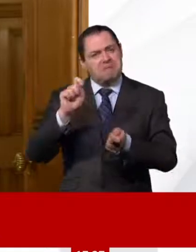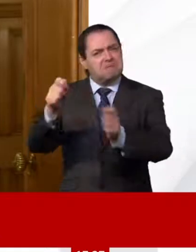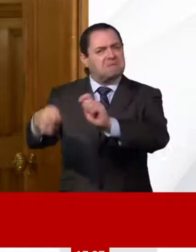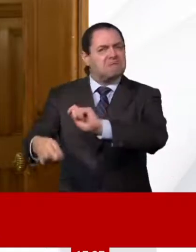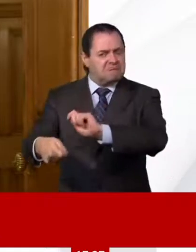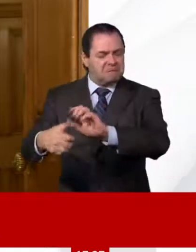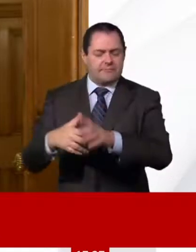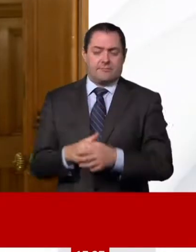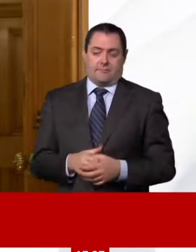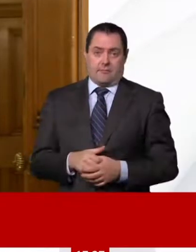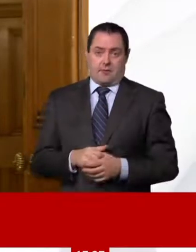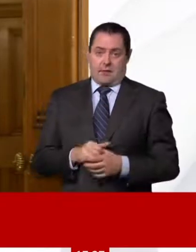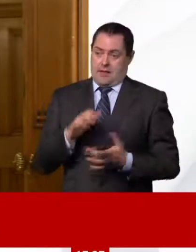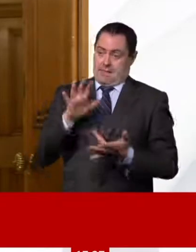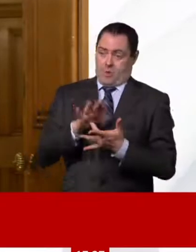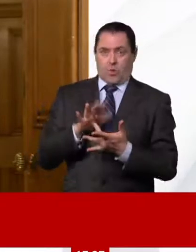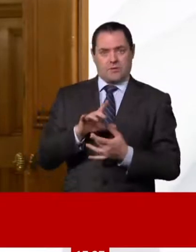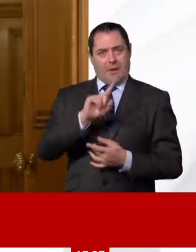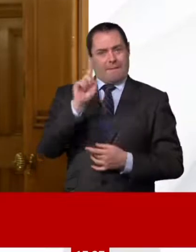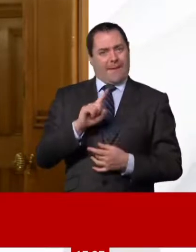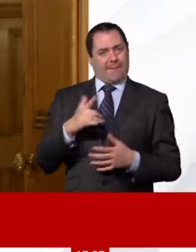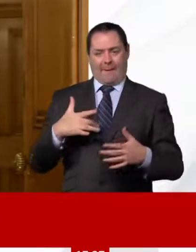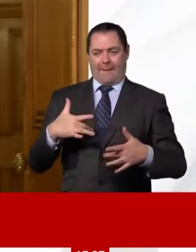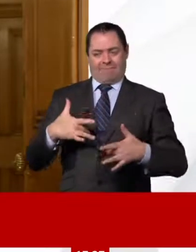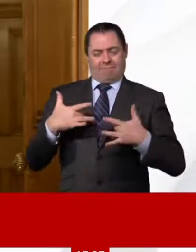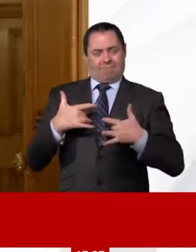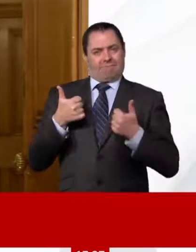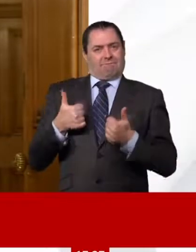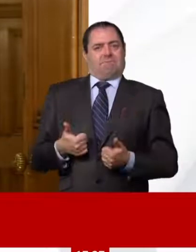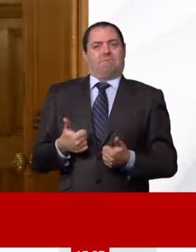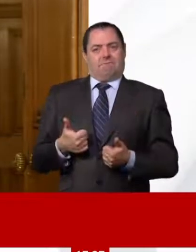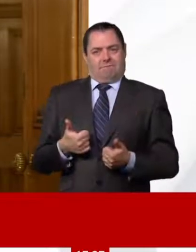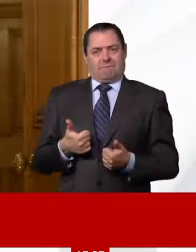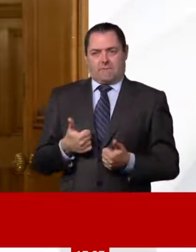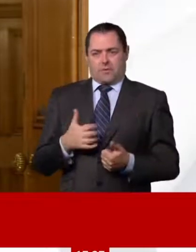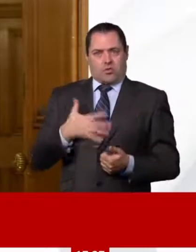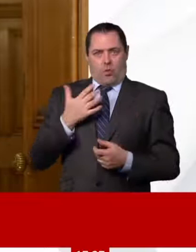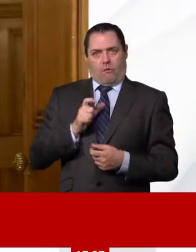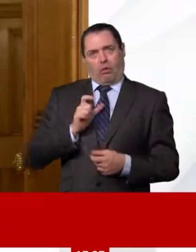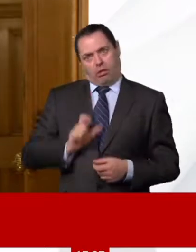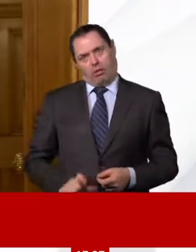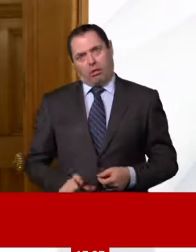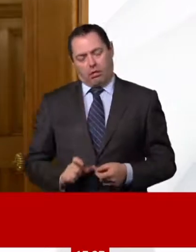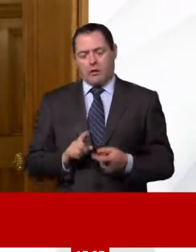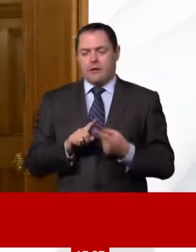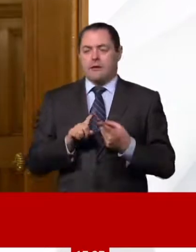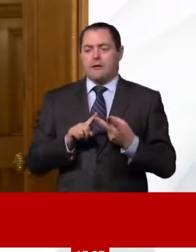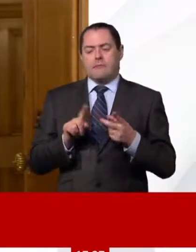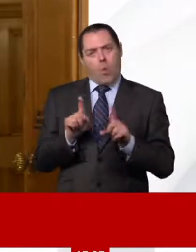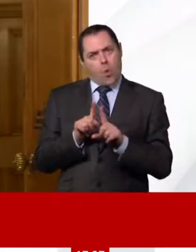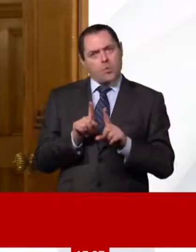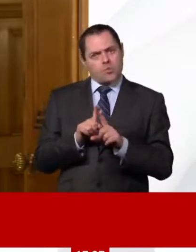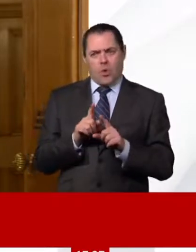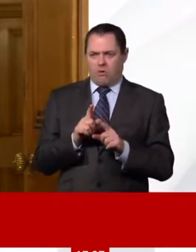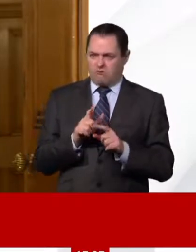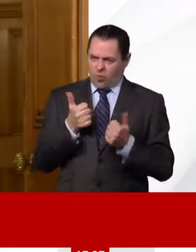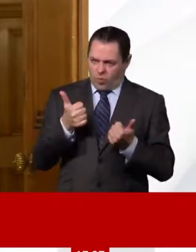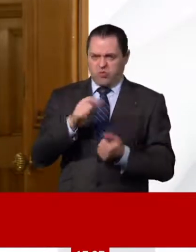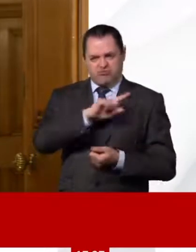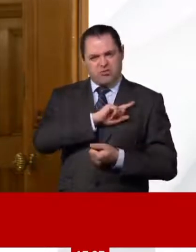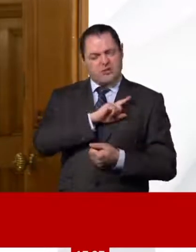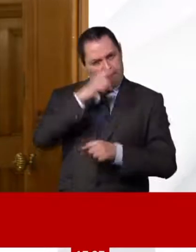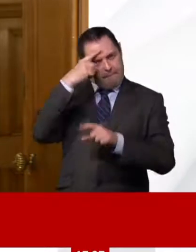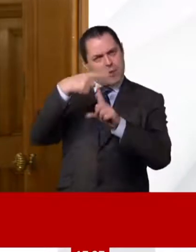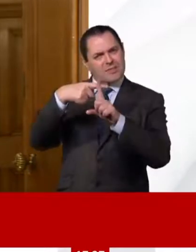for people's morale, but it's also totally realistic. We have every reason to be extremely hopeful